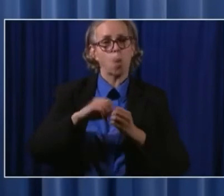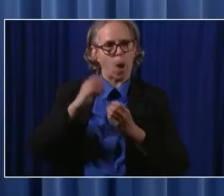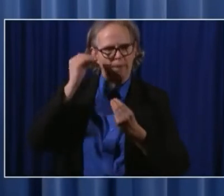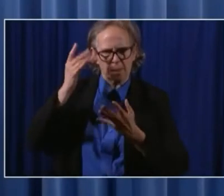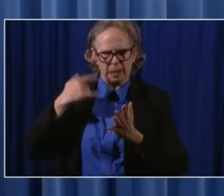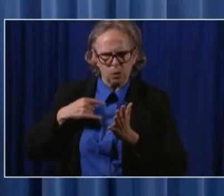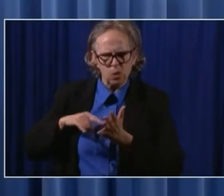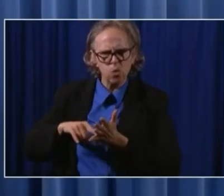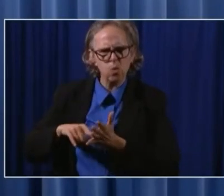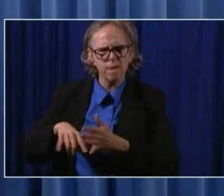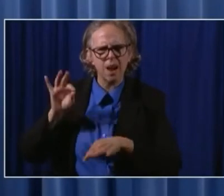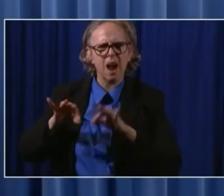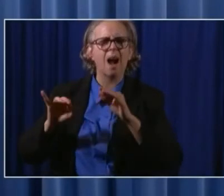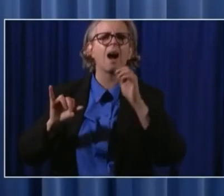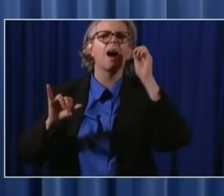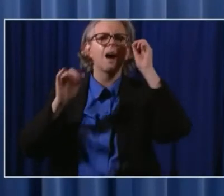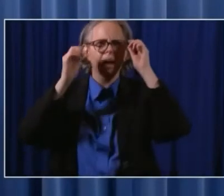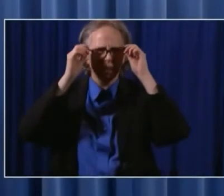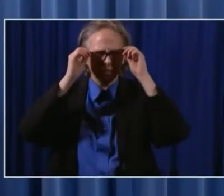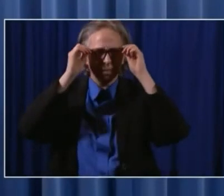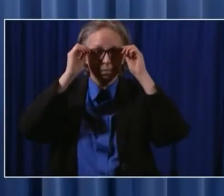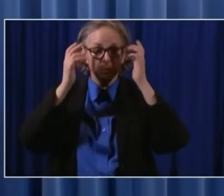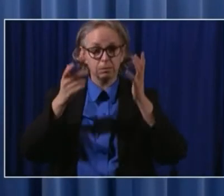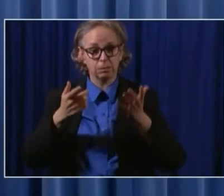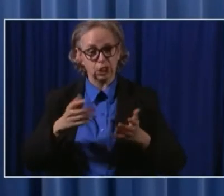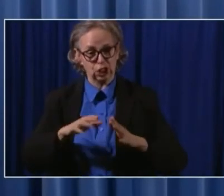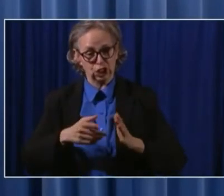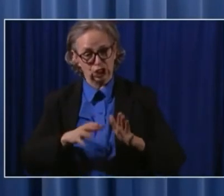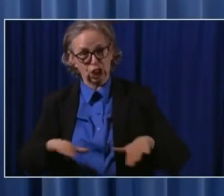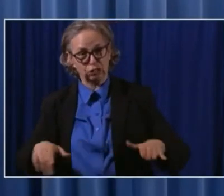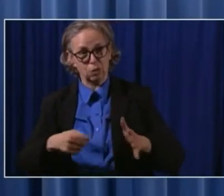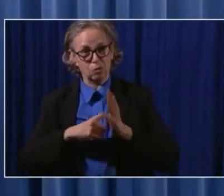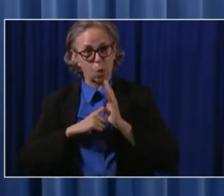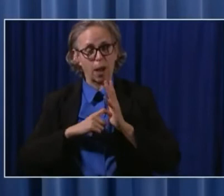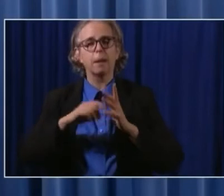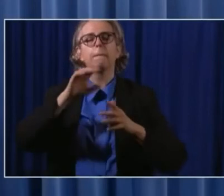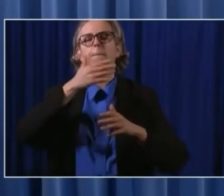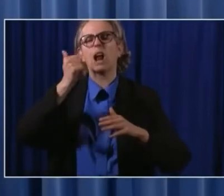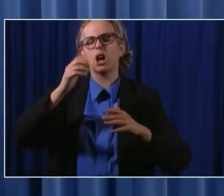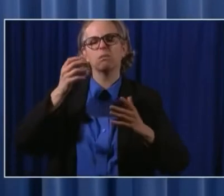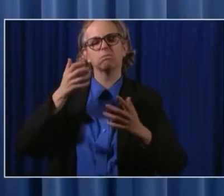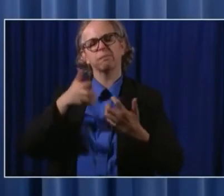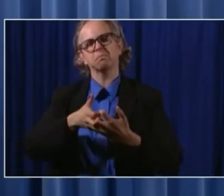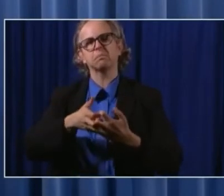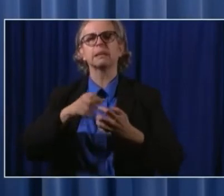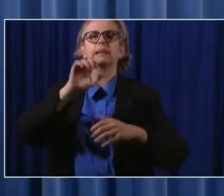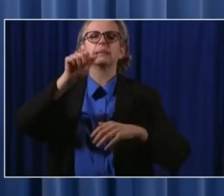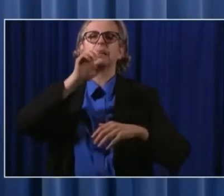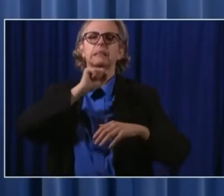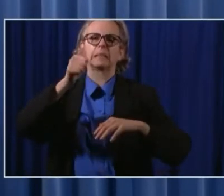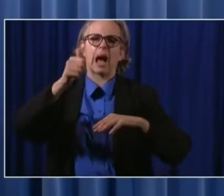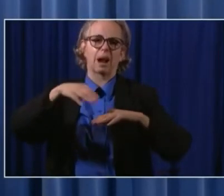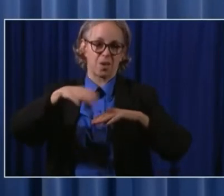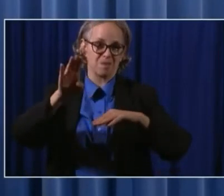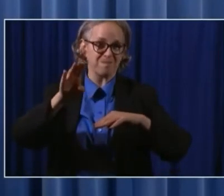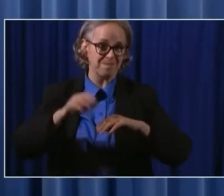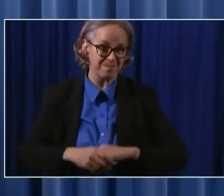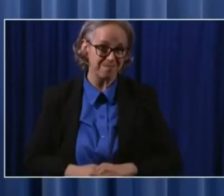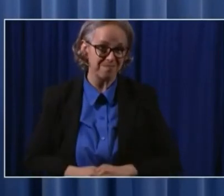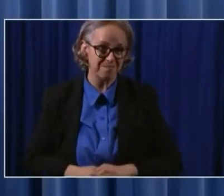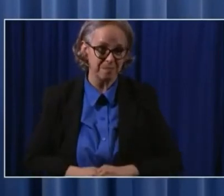requiring anybody to do that. Again, the following do not need to wear a mask. Let me just read it. Those who have a